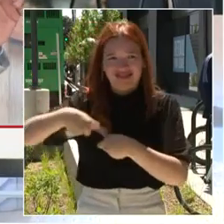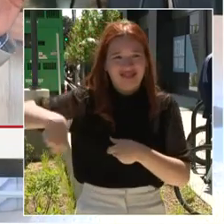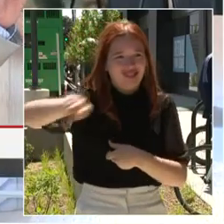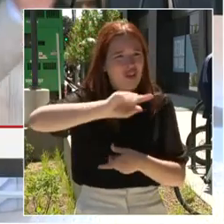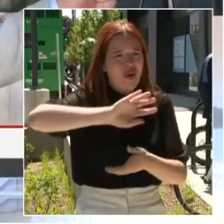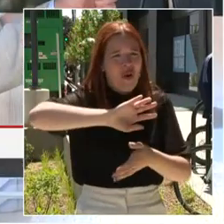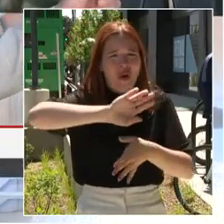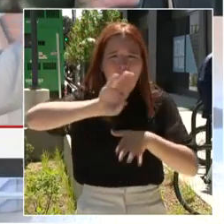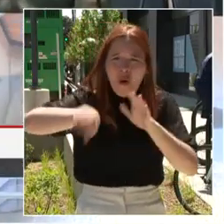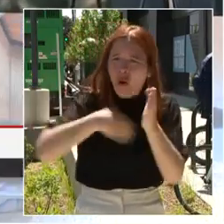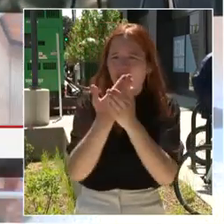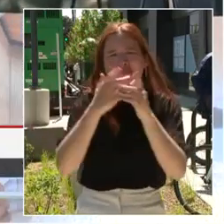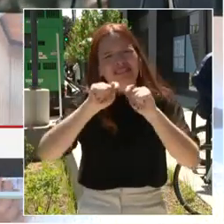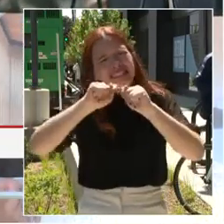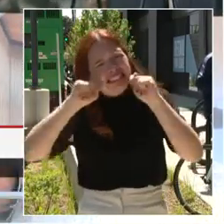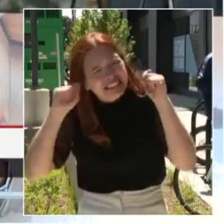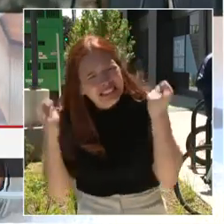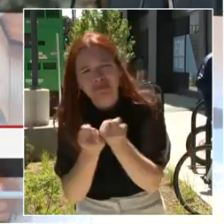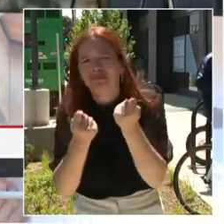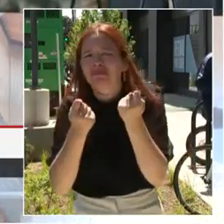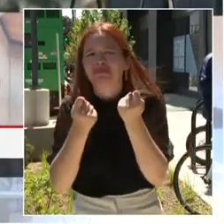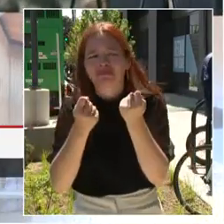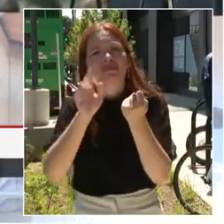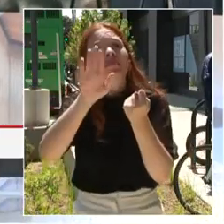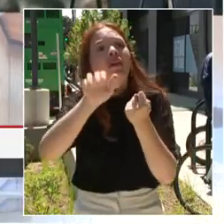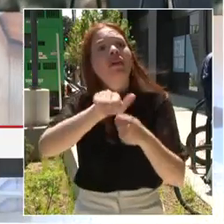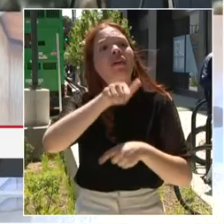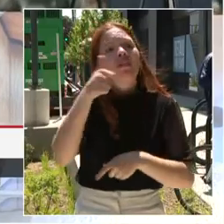is famous for saying, at least with me,